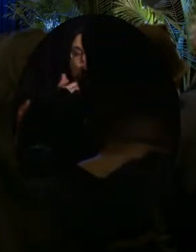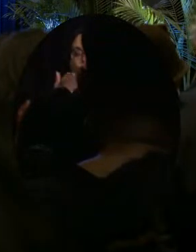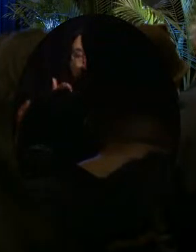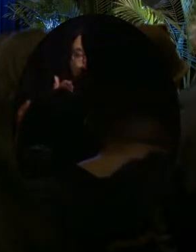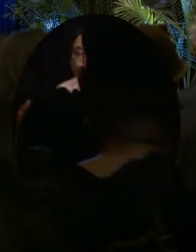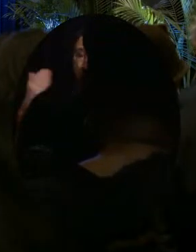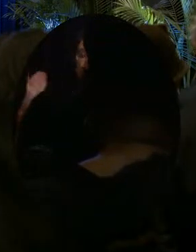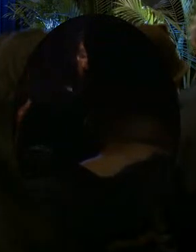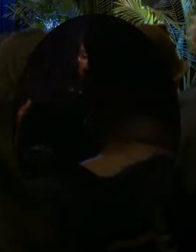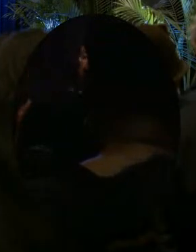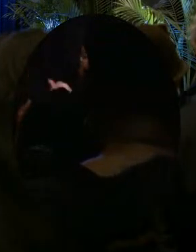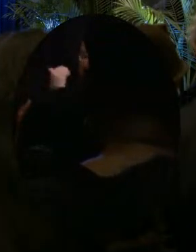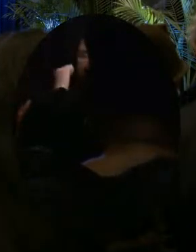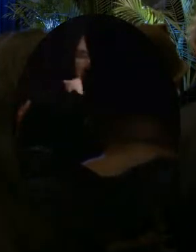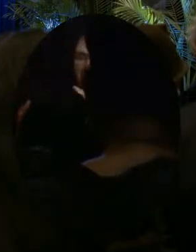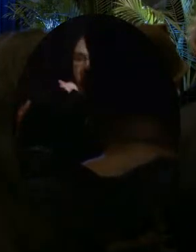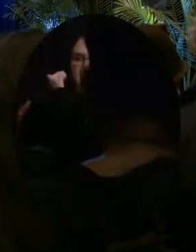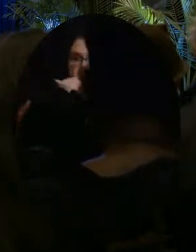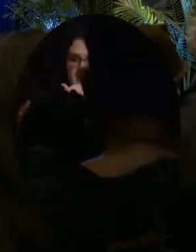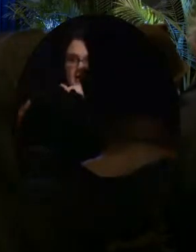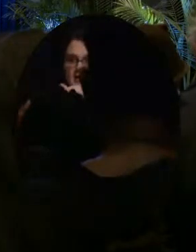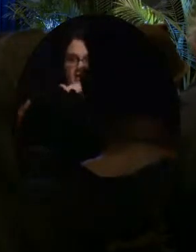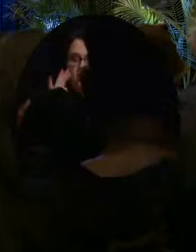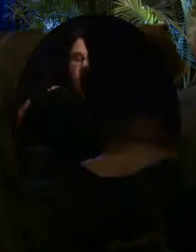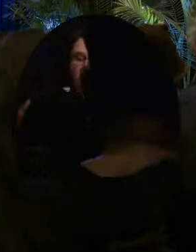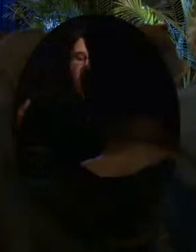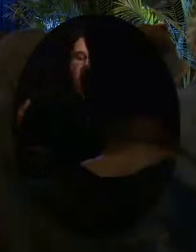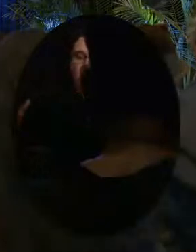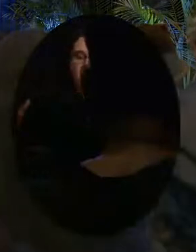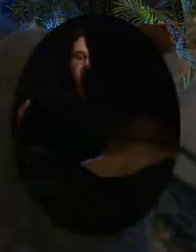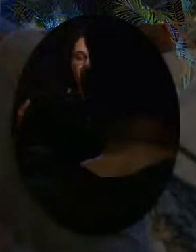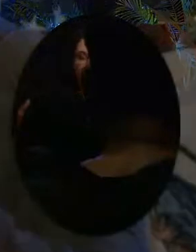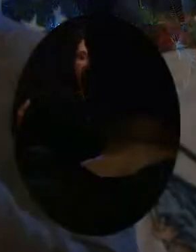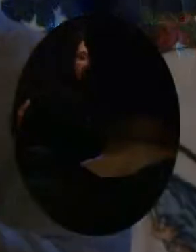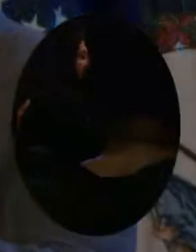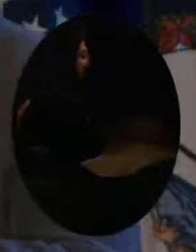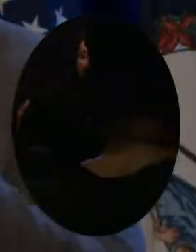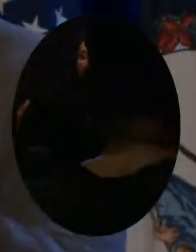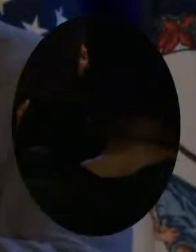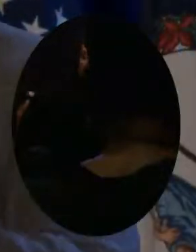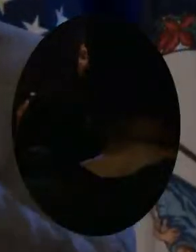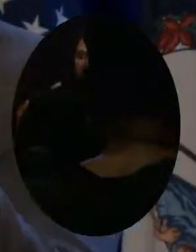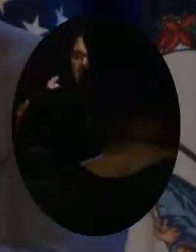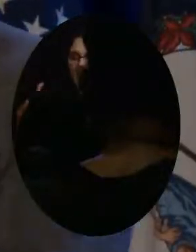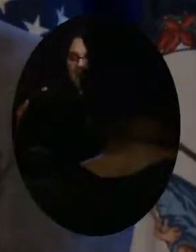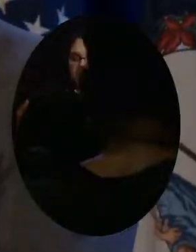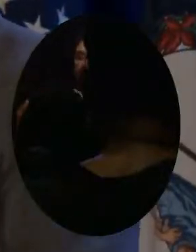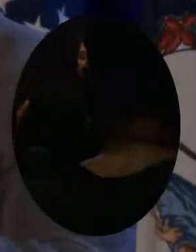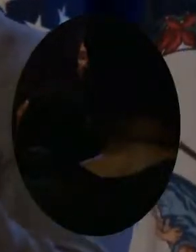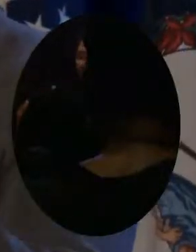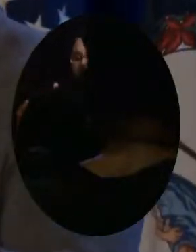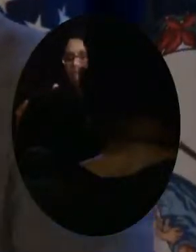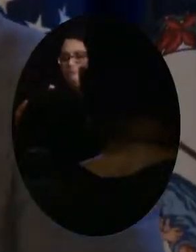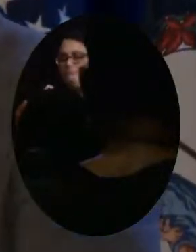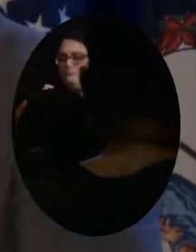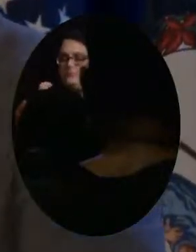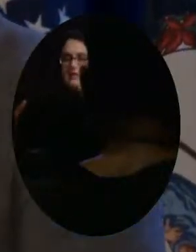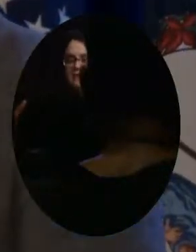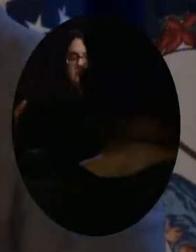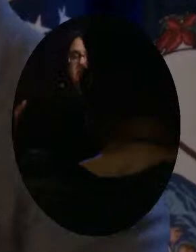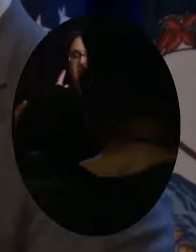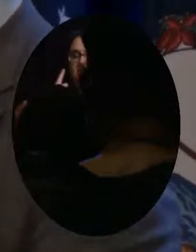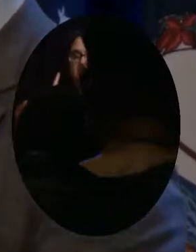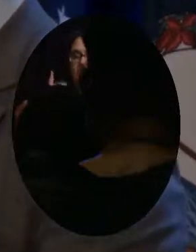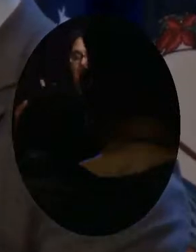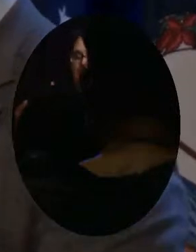and share every single day, putting their lives on the line, giving their gifts, skills, and talents for those who are the